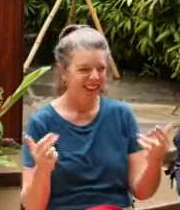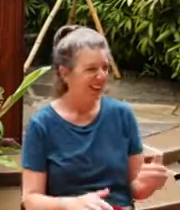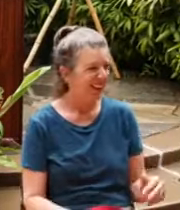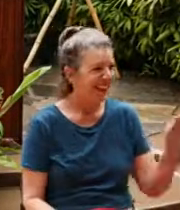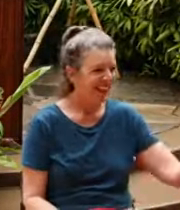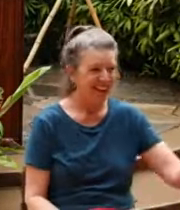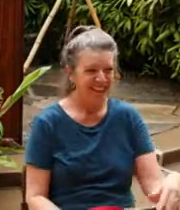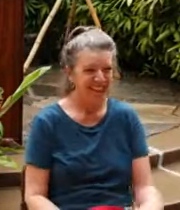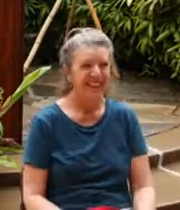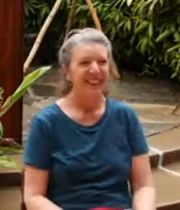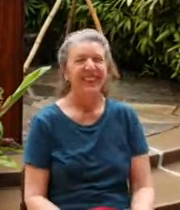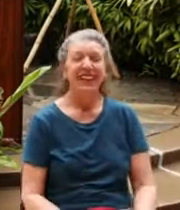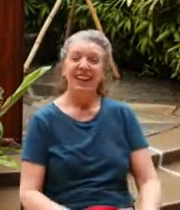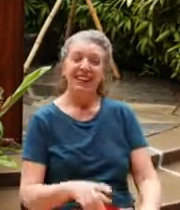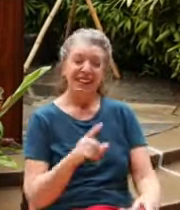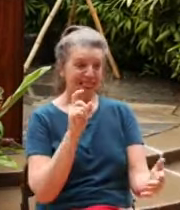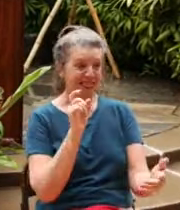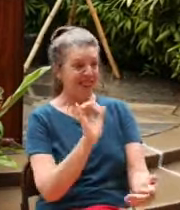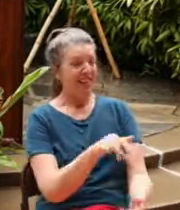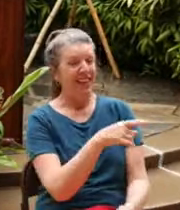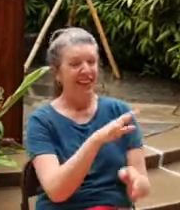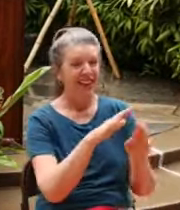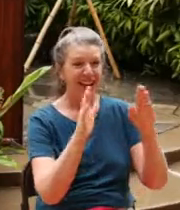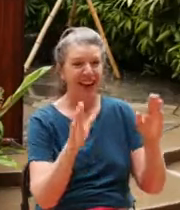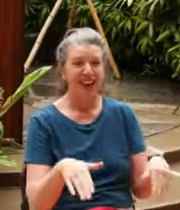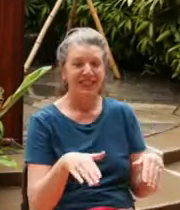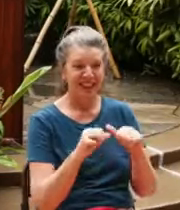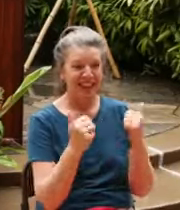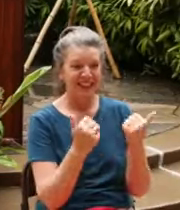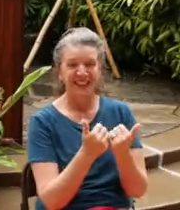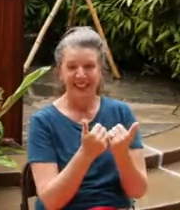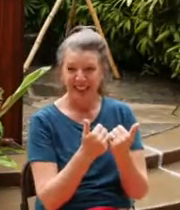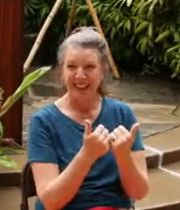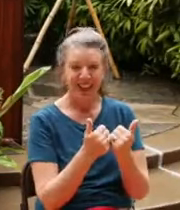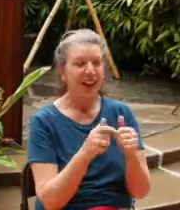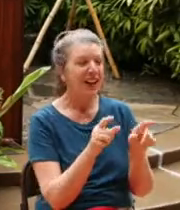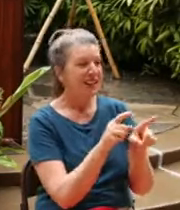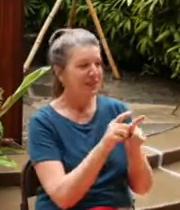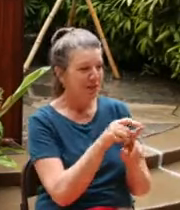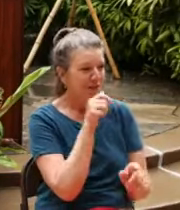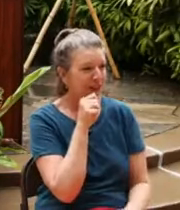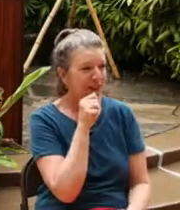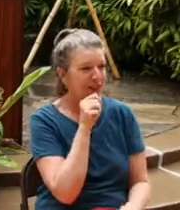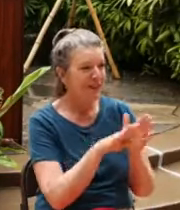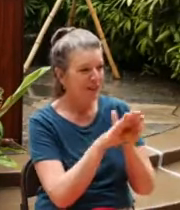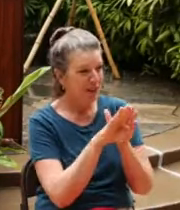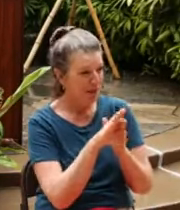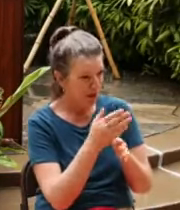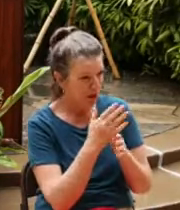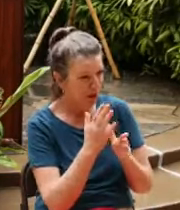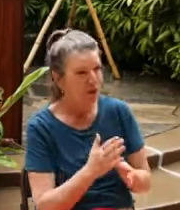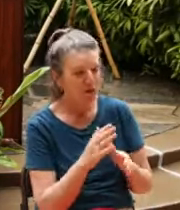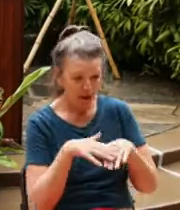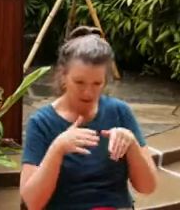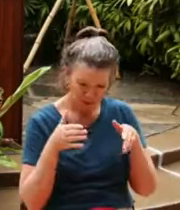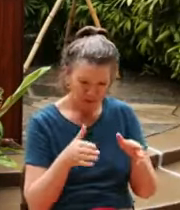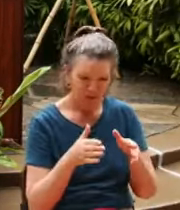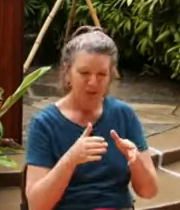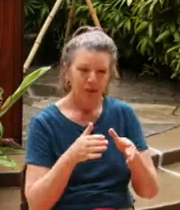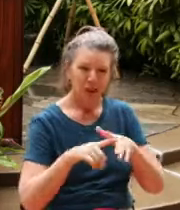On that note, our housing agency, led by Adam Reverse and his team, along with the private developer partners, is on track to break